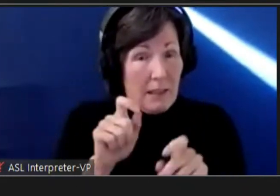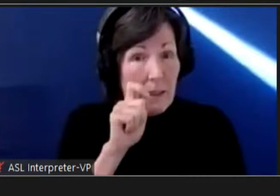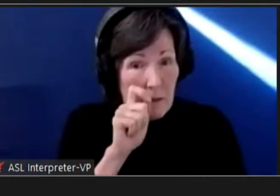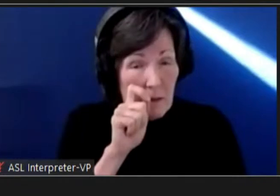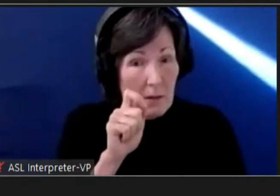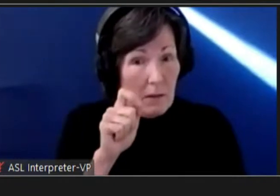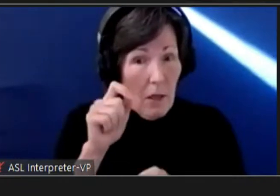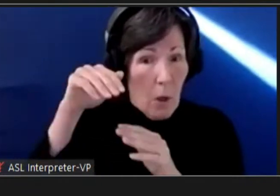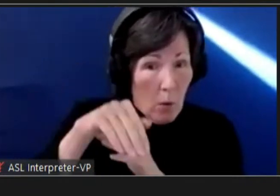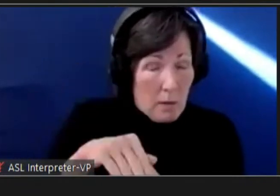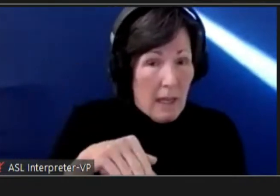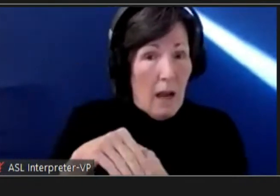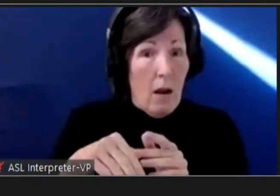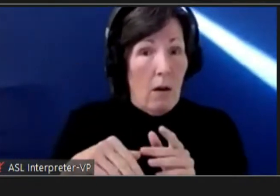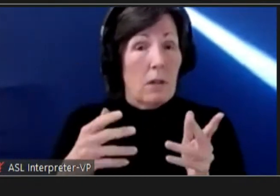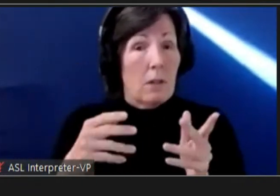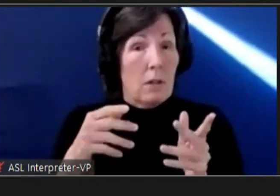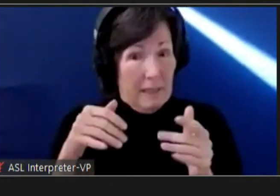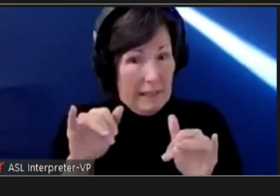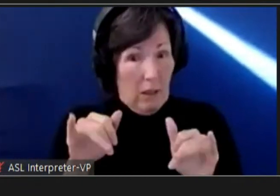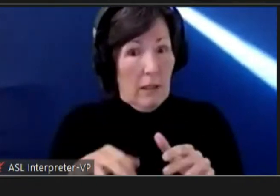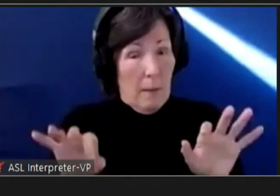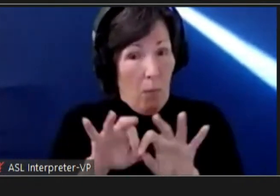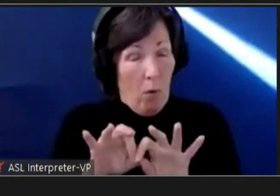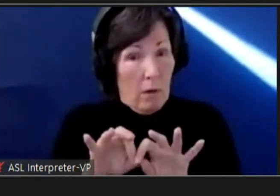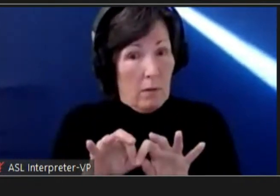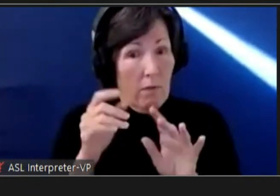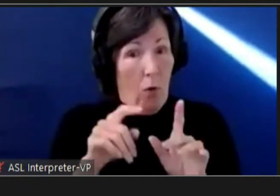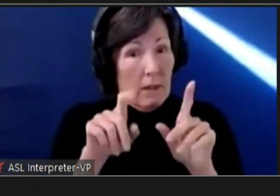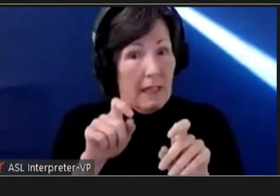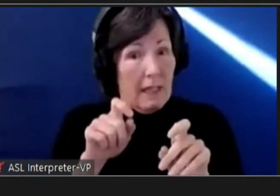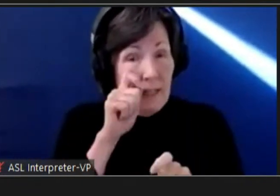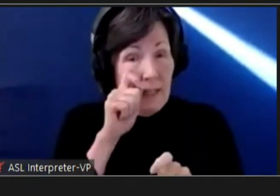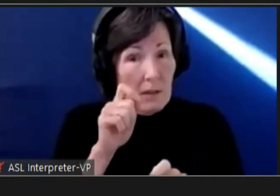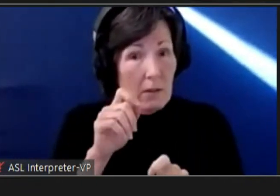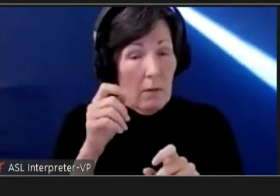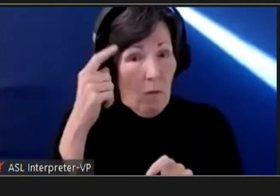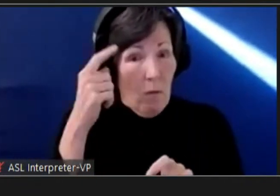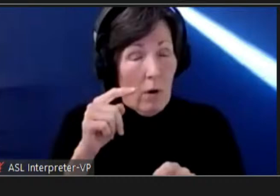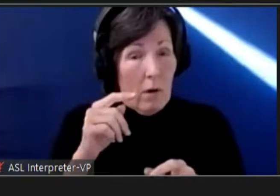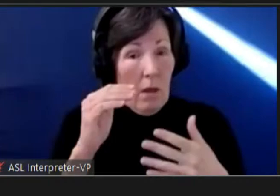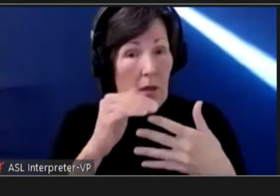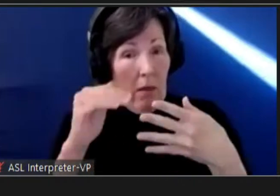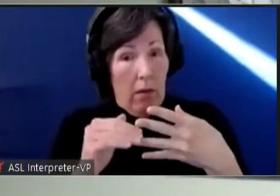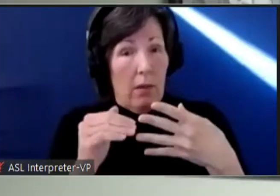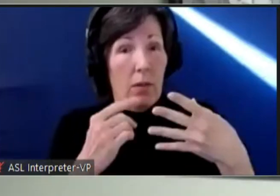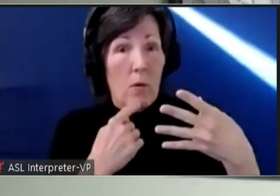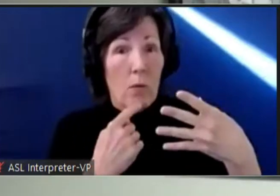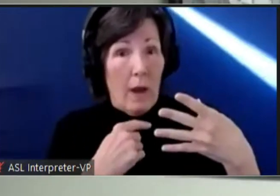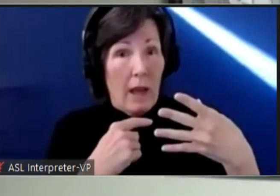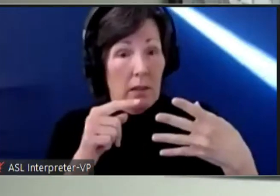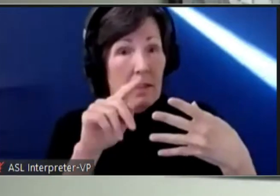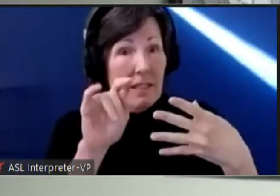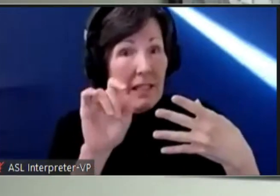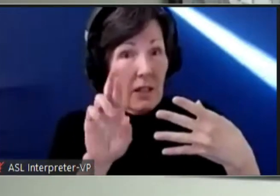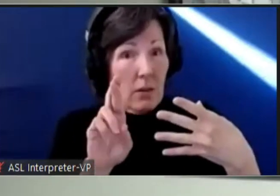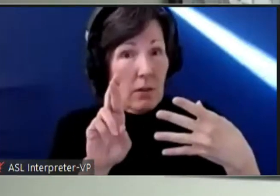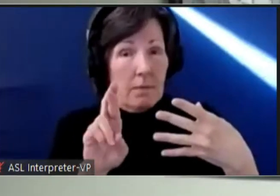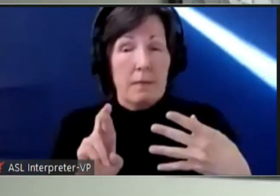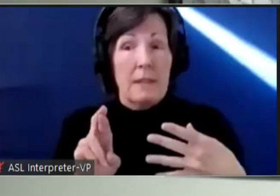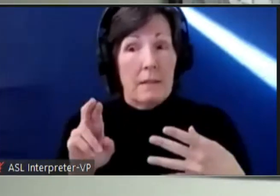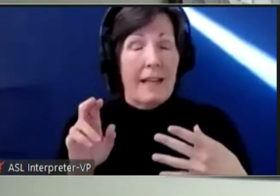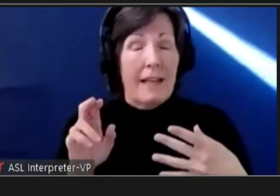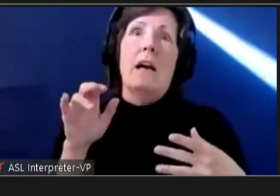for us to get, into the red tier for so many testing to still happen? Great question. Yes, it